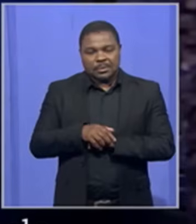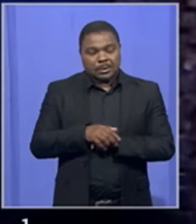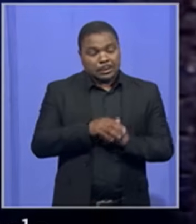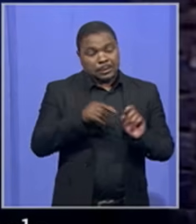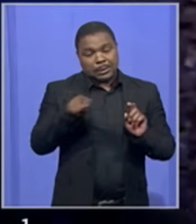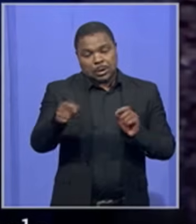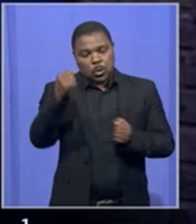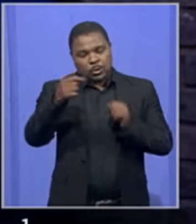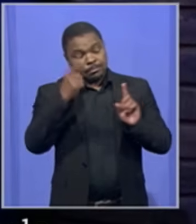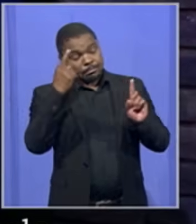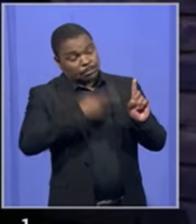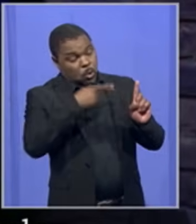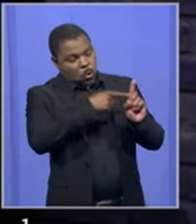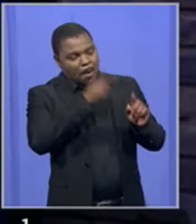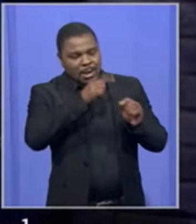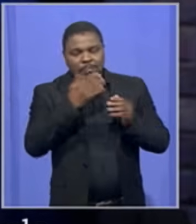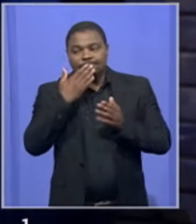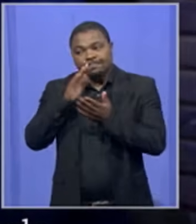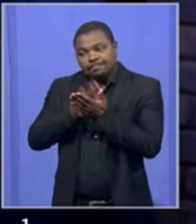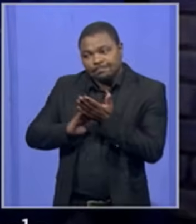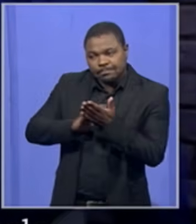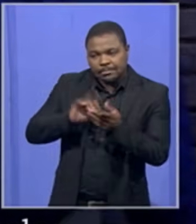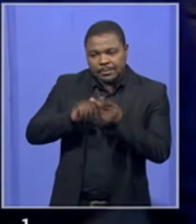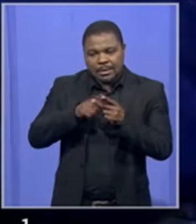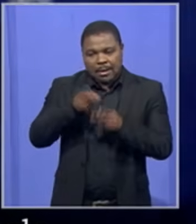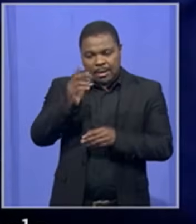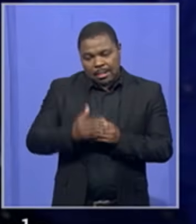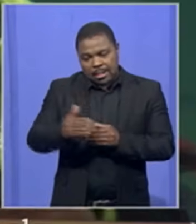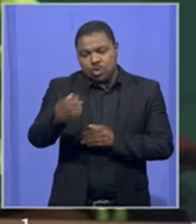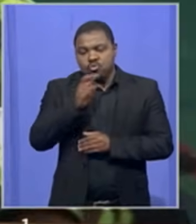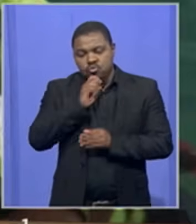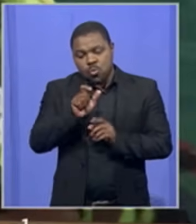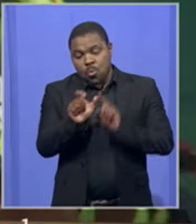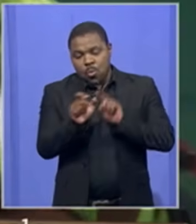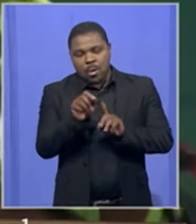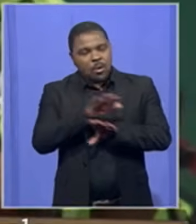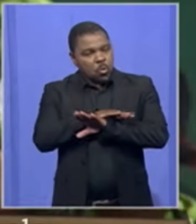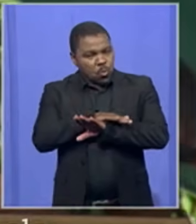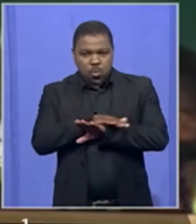kopa maitshwarelo le go mo iletsa go dirisa lefoko leo gape mo isagong.